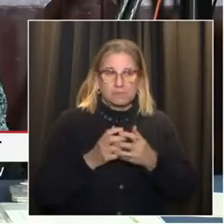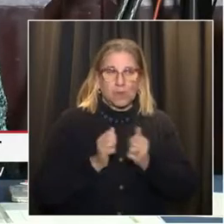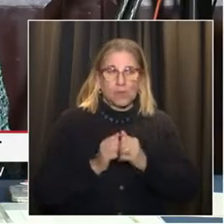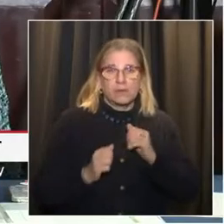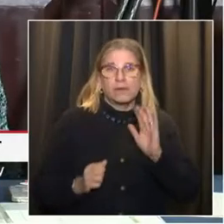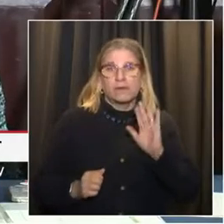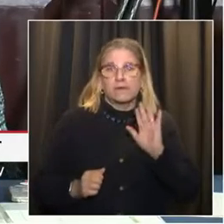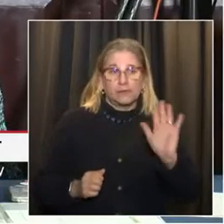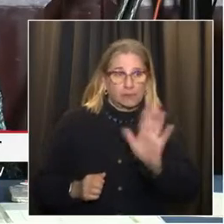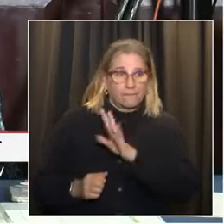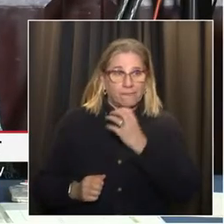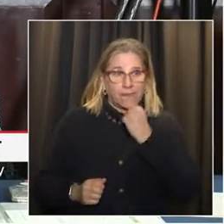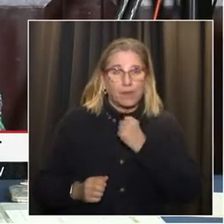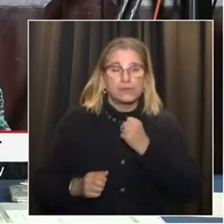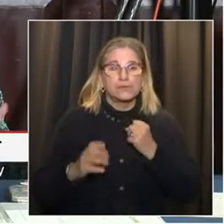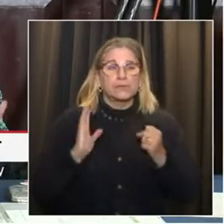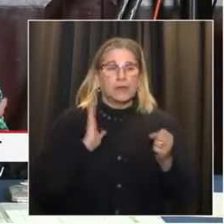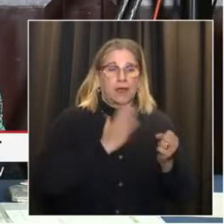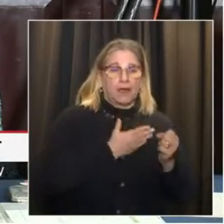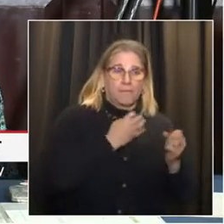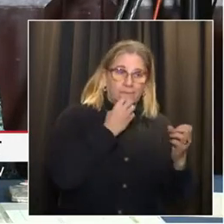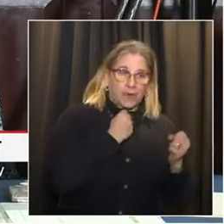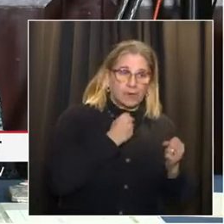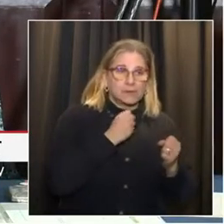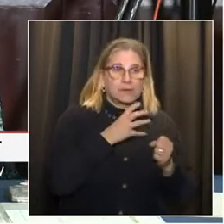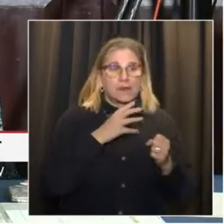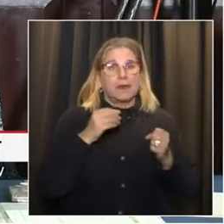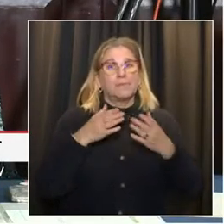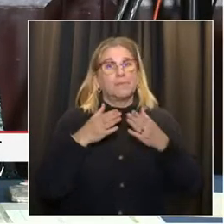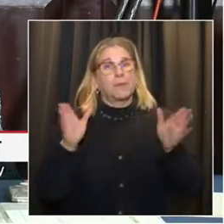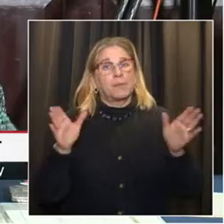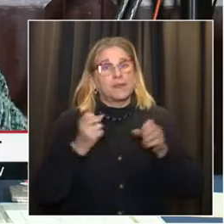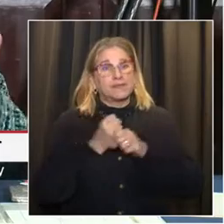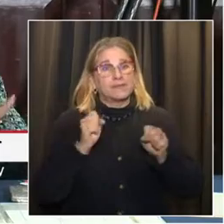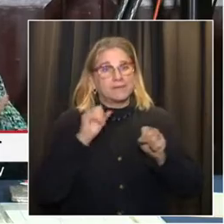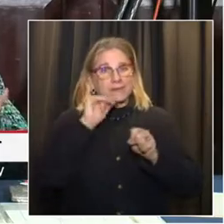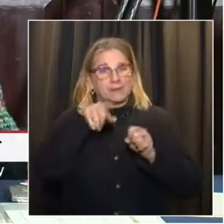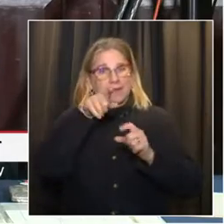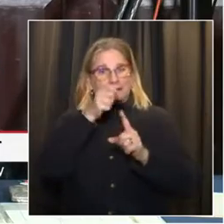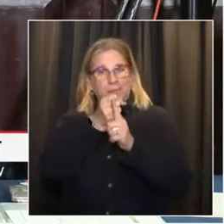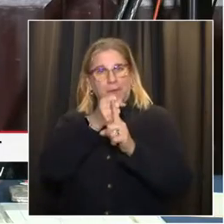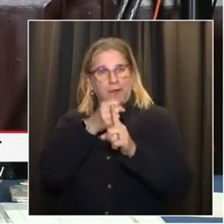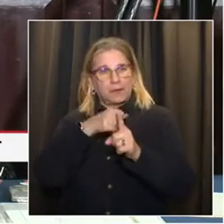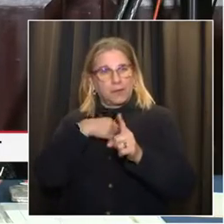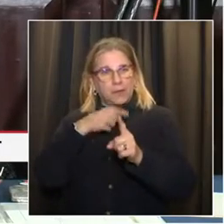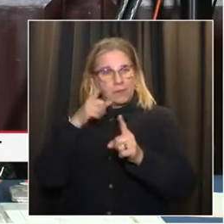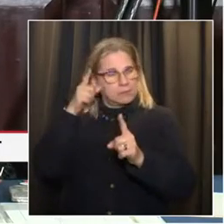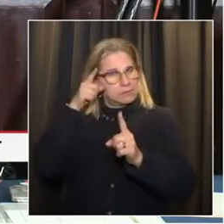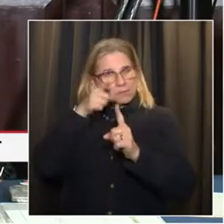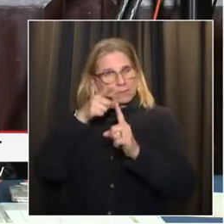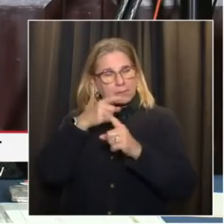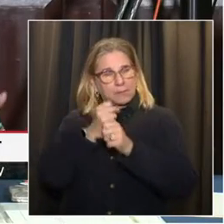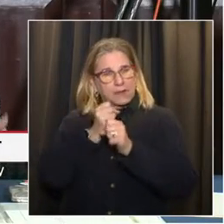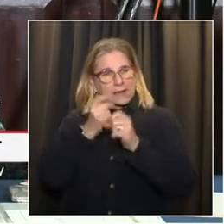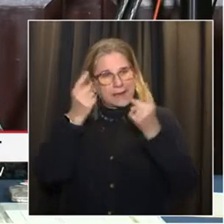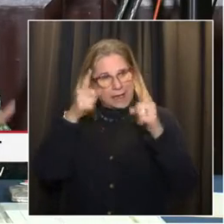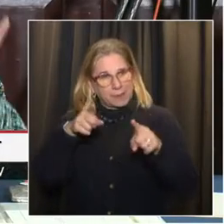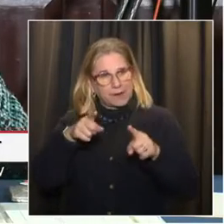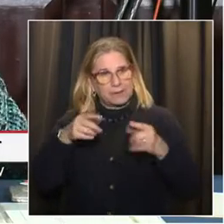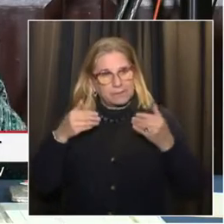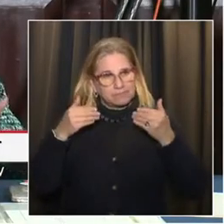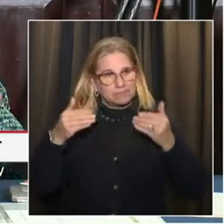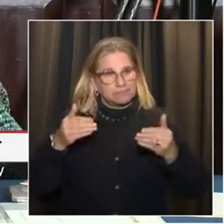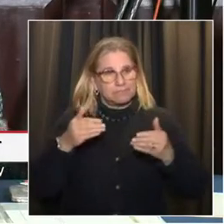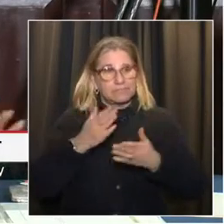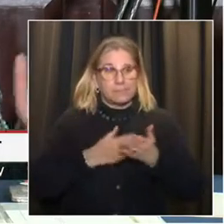are affecting our public safety. And so that's what I wanted to say. We've advanced some critical